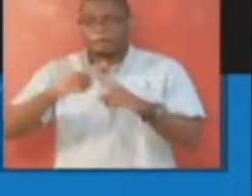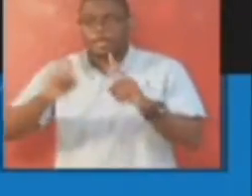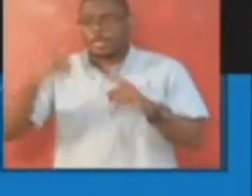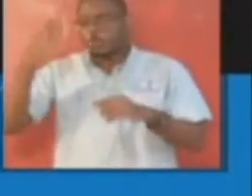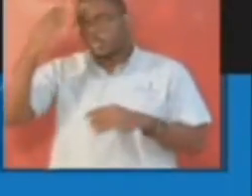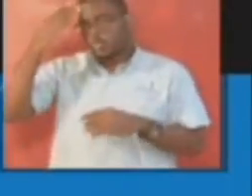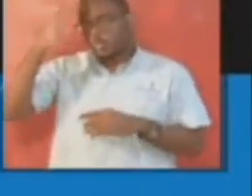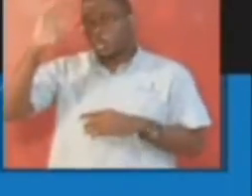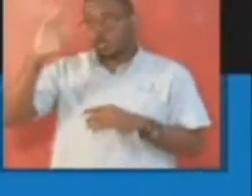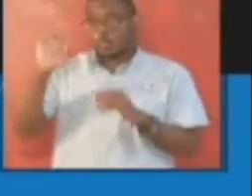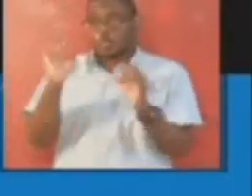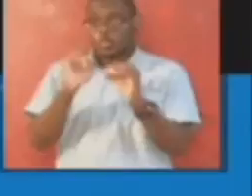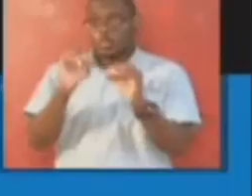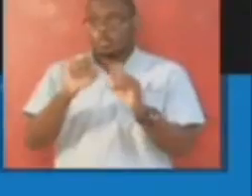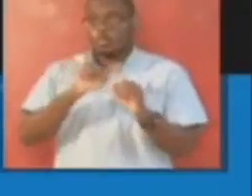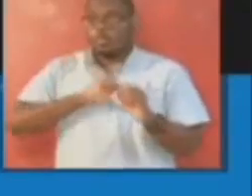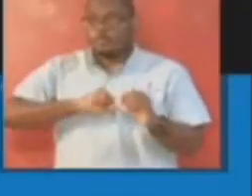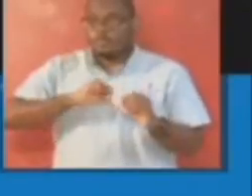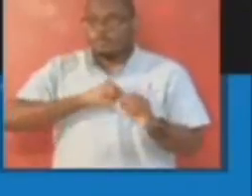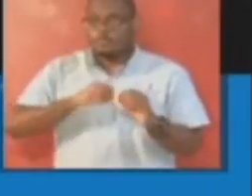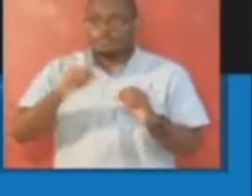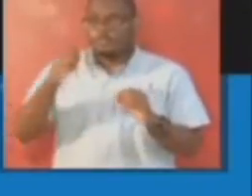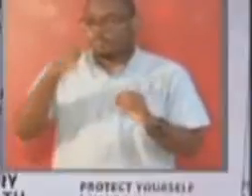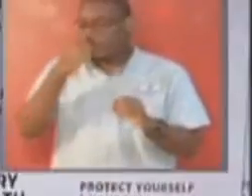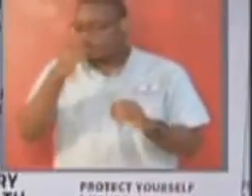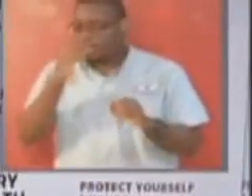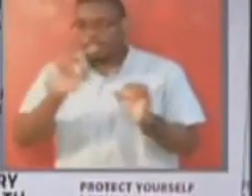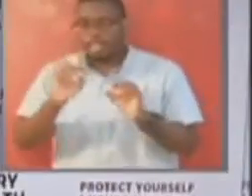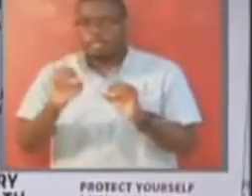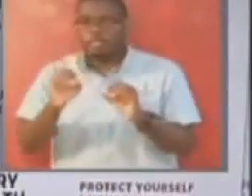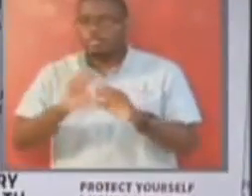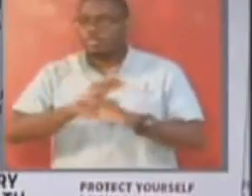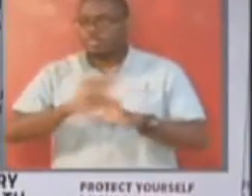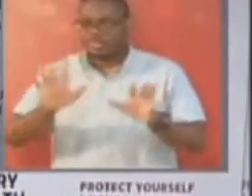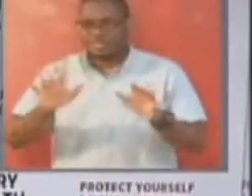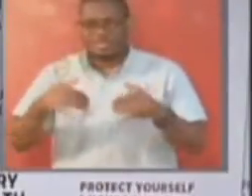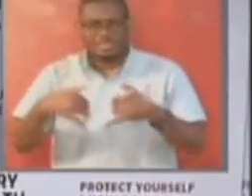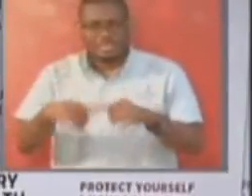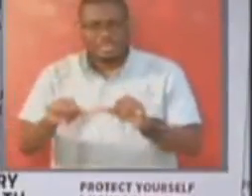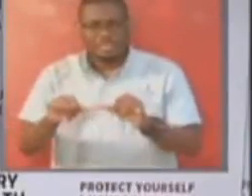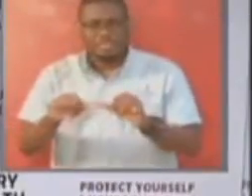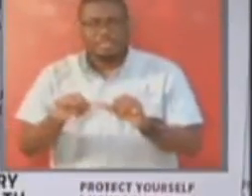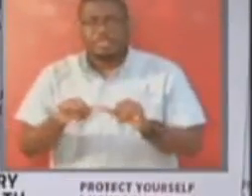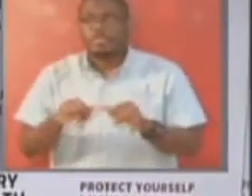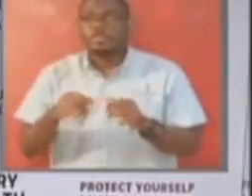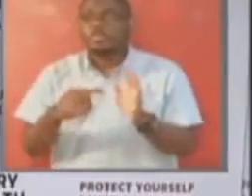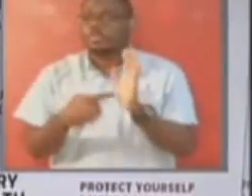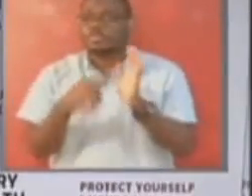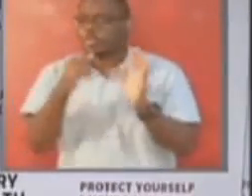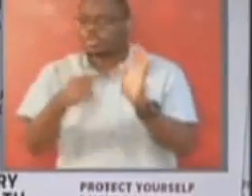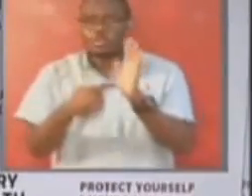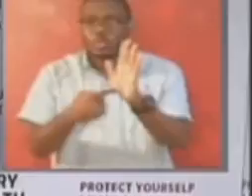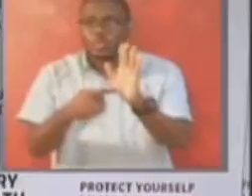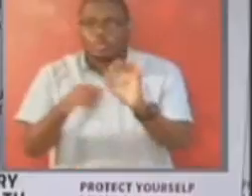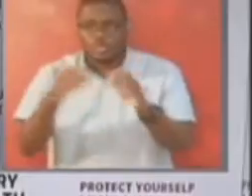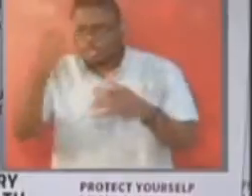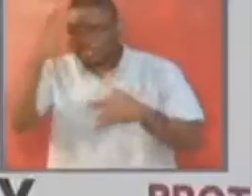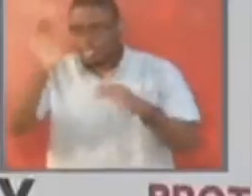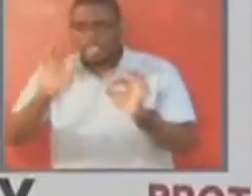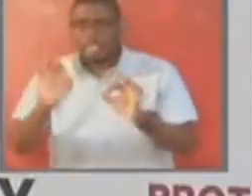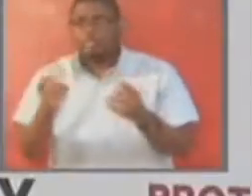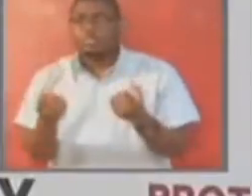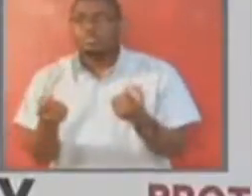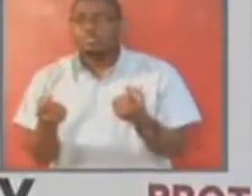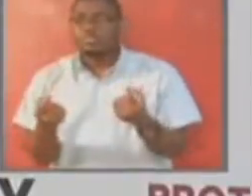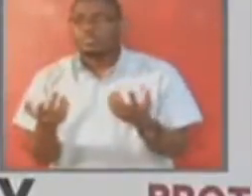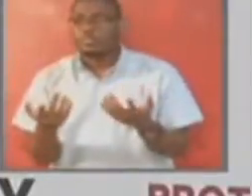an idea what is the ministry's take on that? Thank you. Hi, thank you for your question, AZP News.